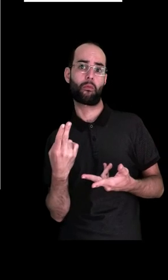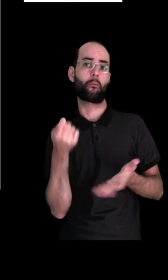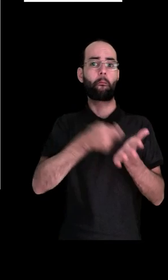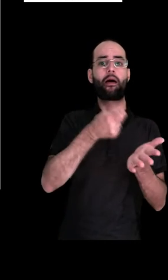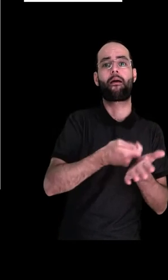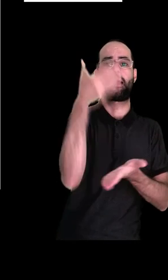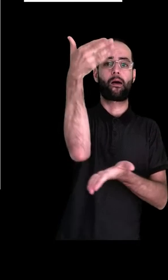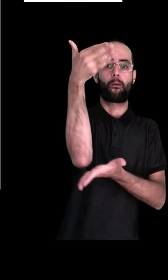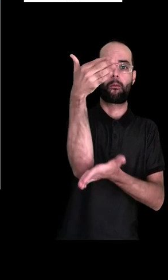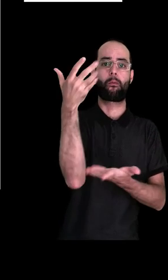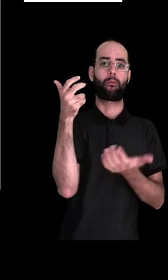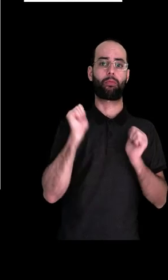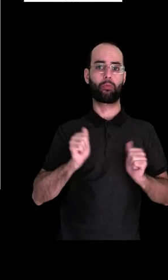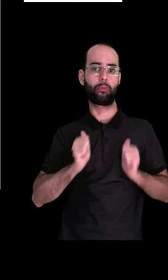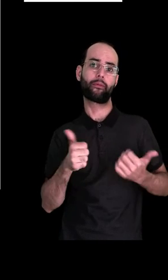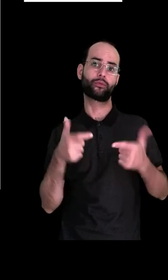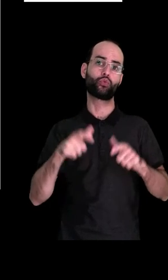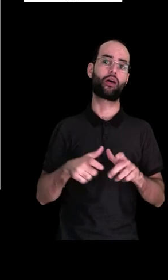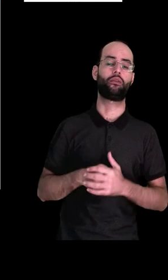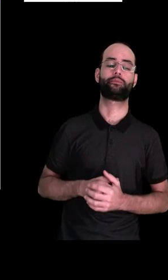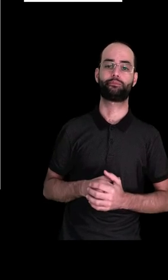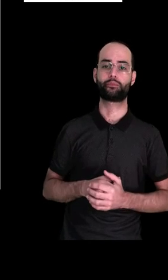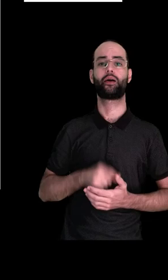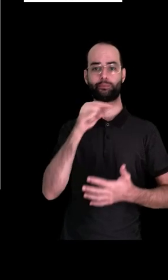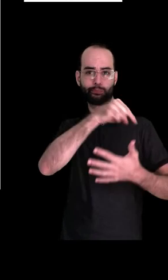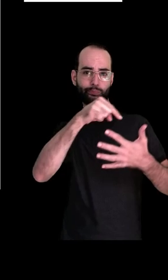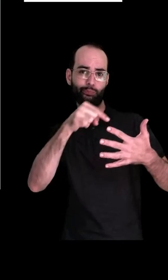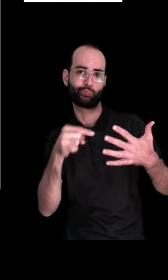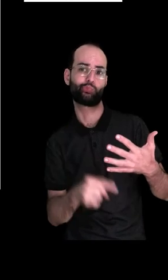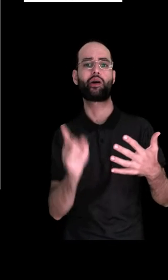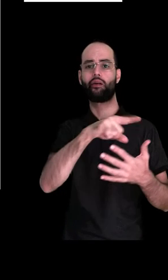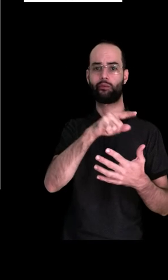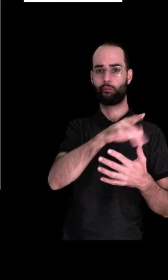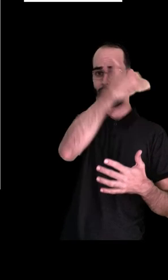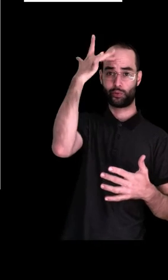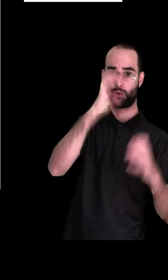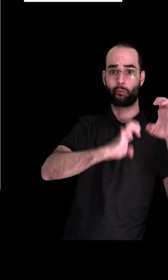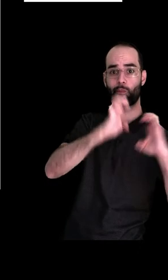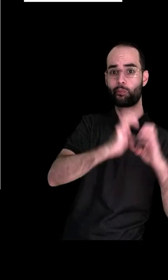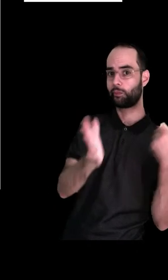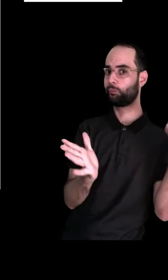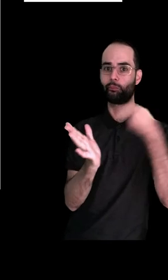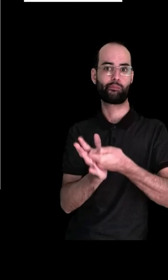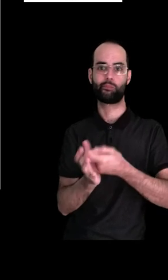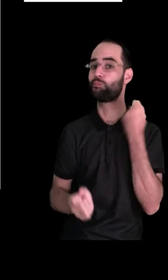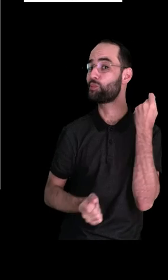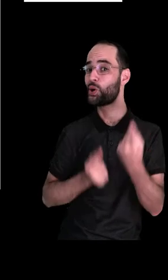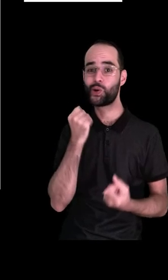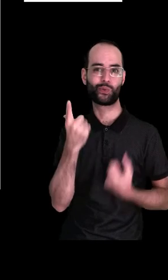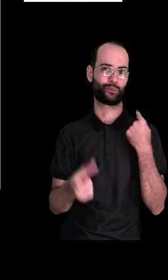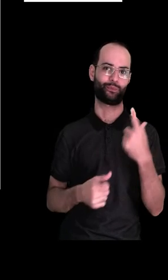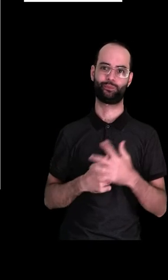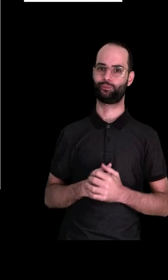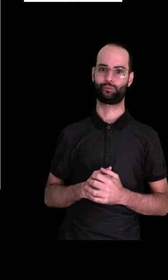line that crosses the space with an arrow on its top end. 3 lines below, in black centered, it